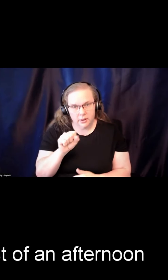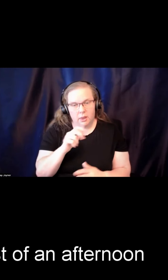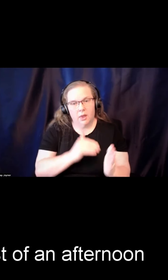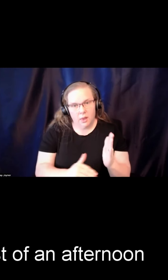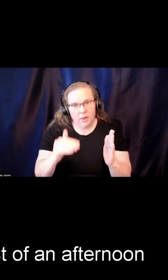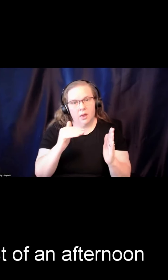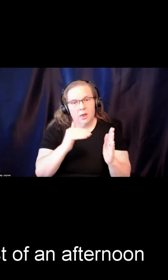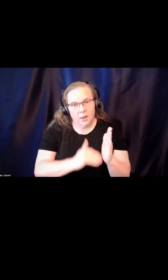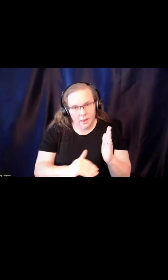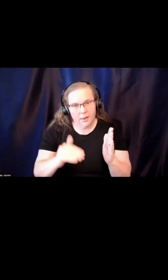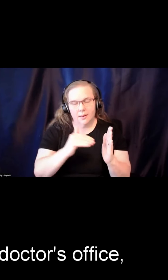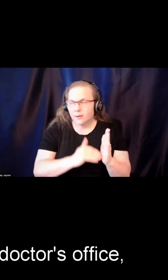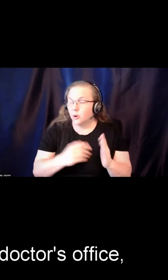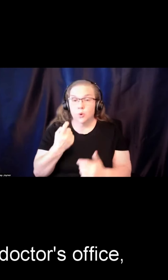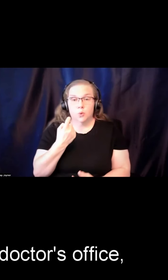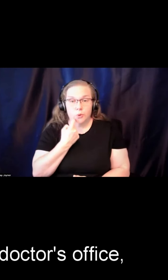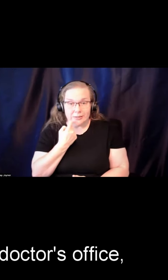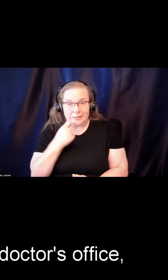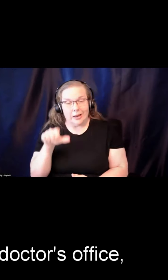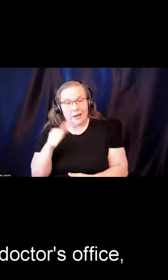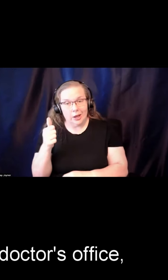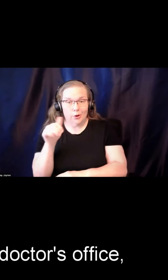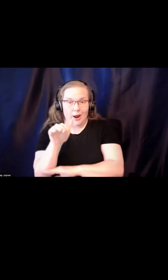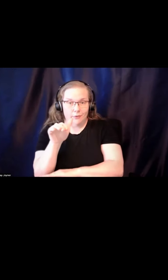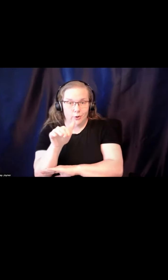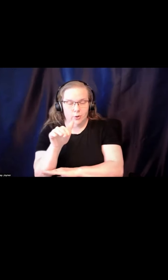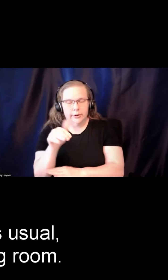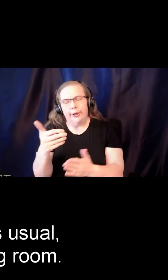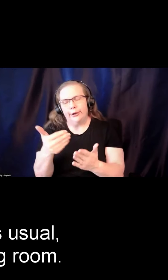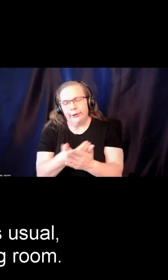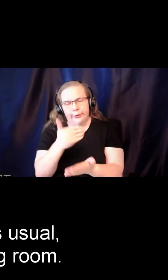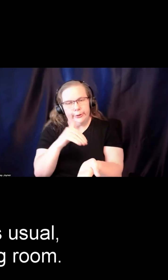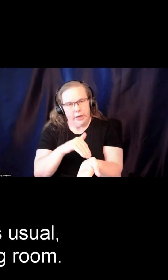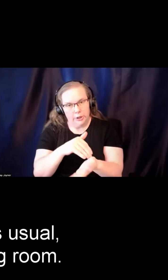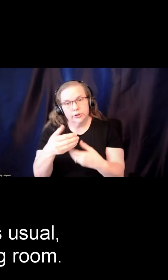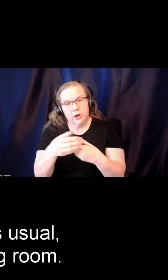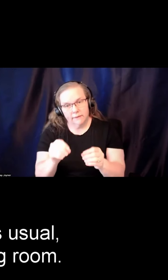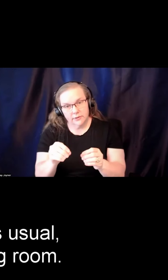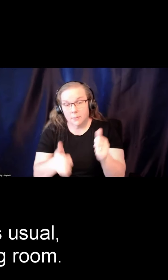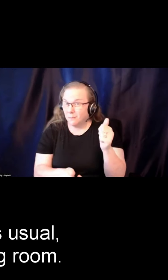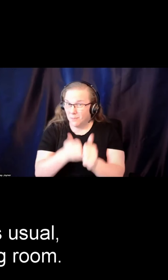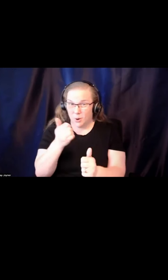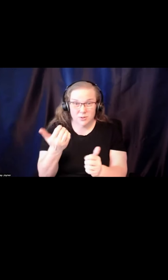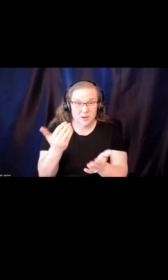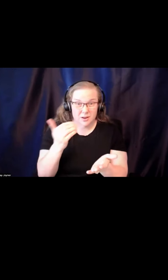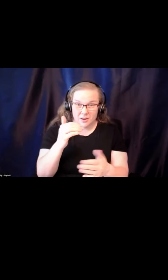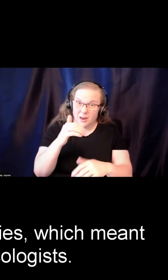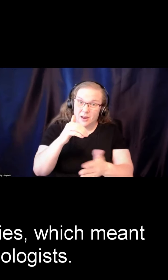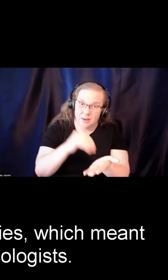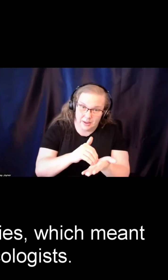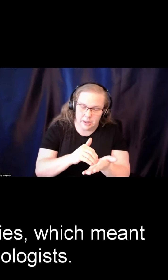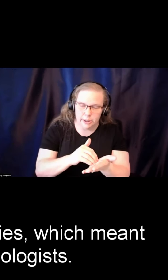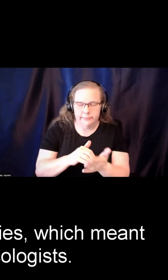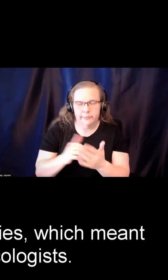I spent most of an afternoon in yet another new doctor's office, most of it, as usual, in his waiting room.